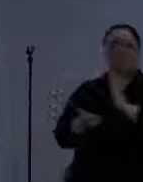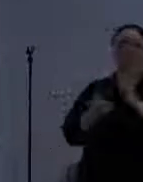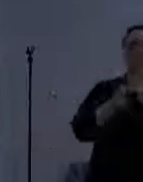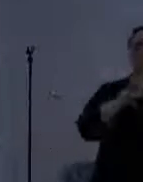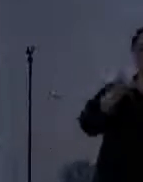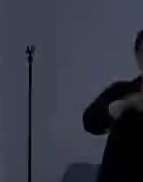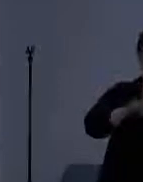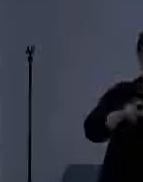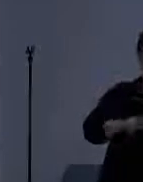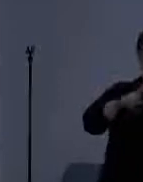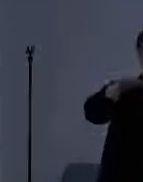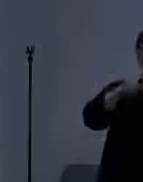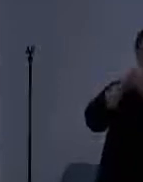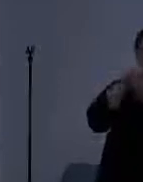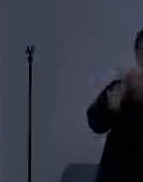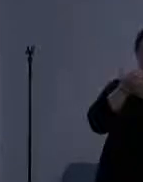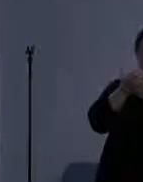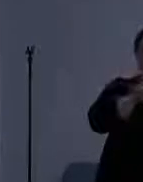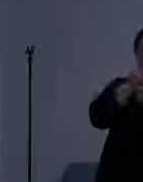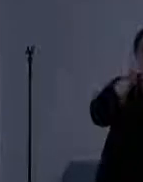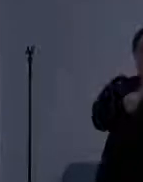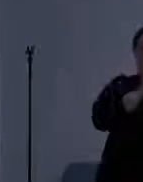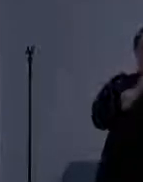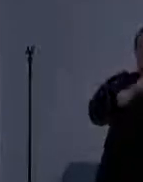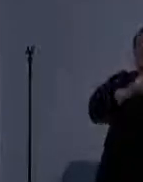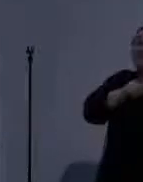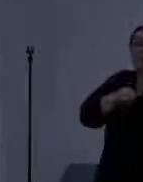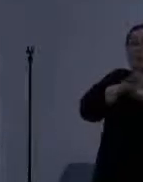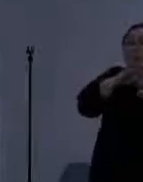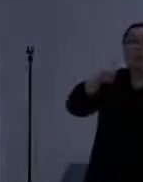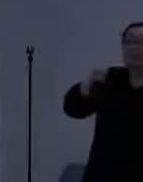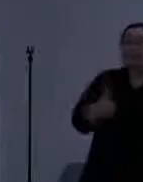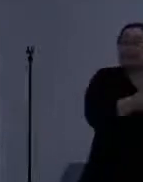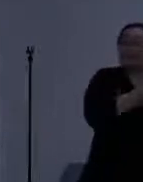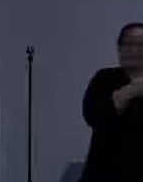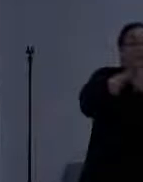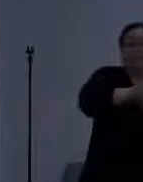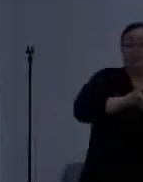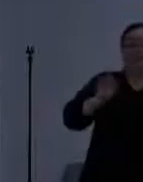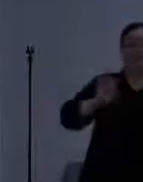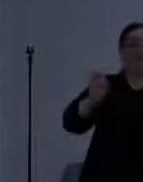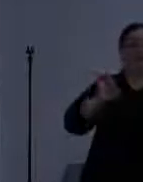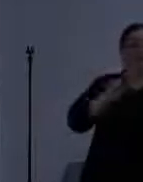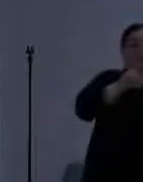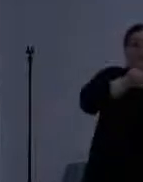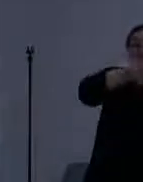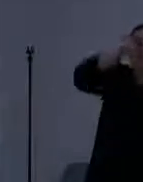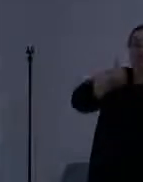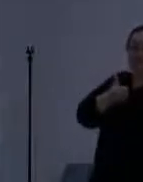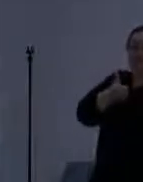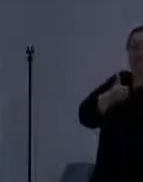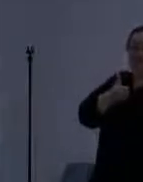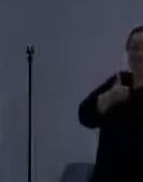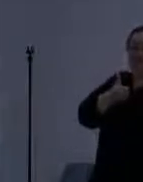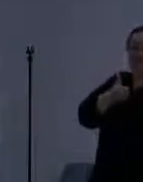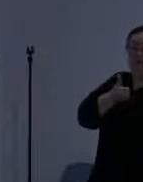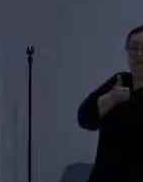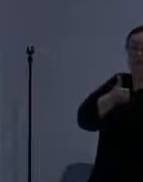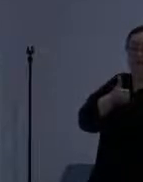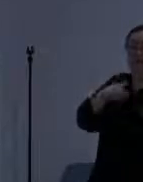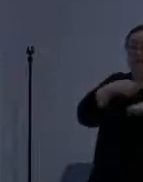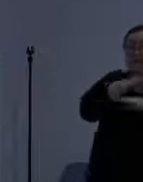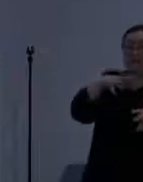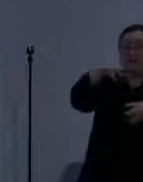the National Disability Insurance Agency. So we don't have any say in funding, we don't have any say